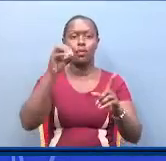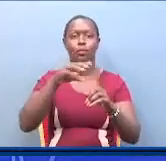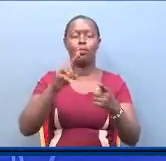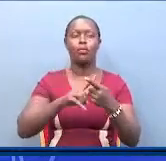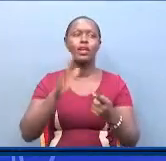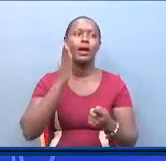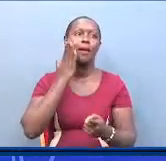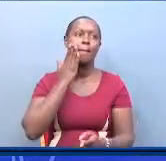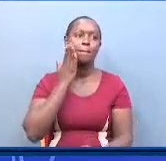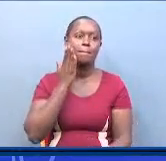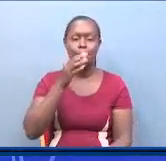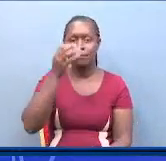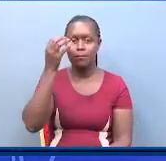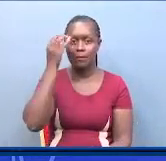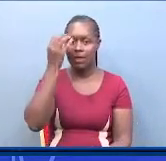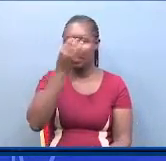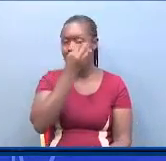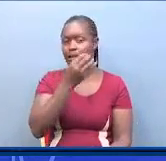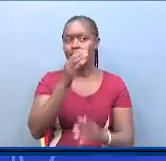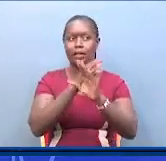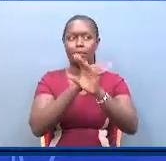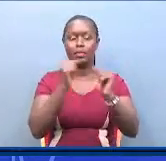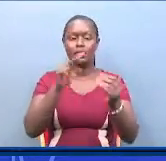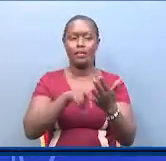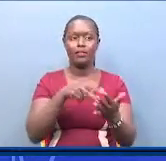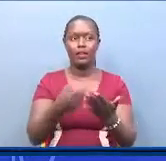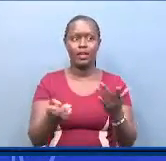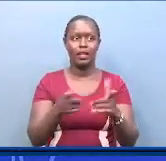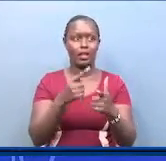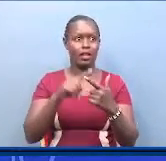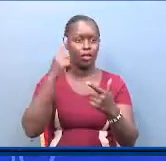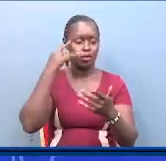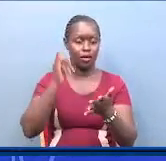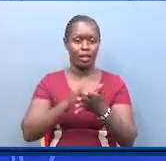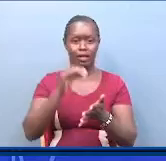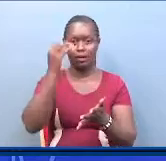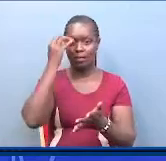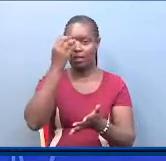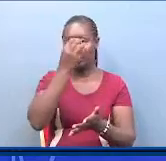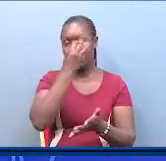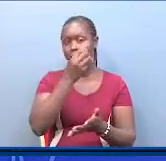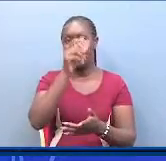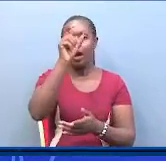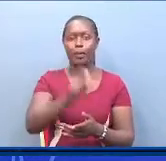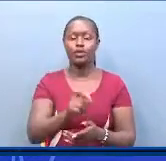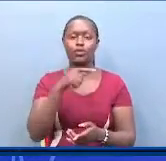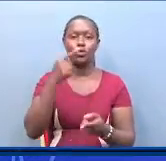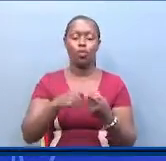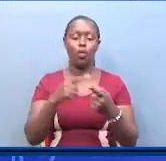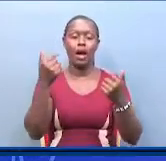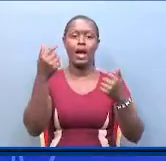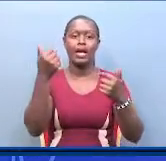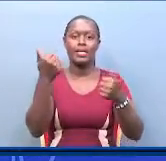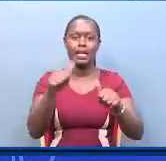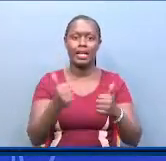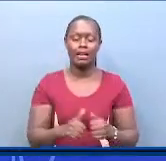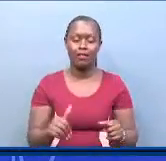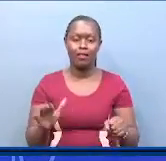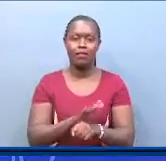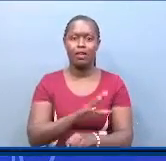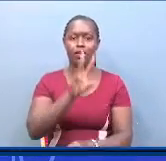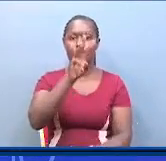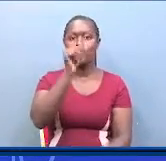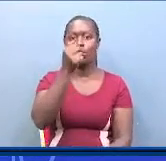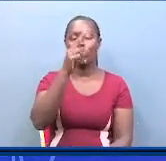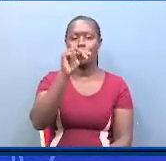The president fails to deliver that vote, and they thought that Martha Karua, somebody who has never filled Wanguru Stadium at the